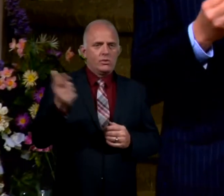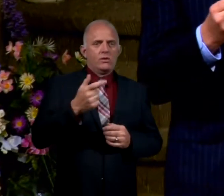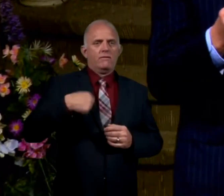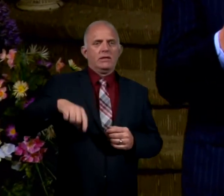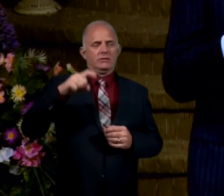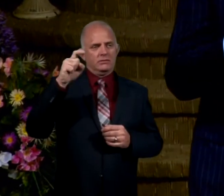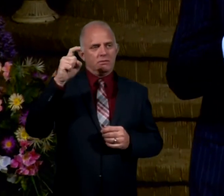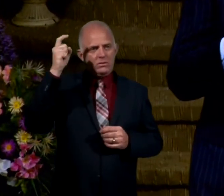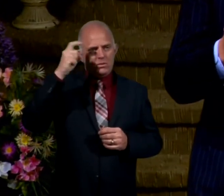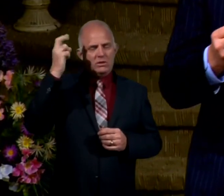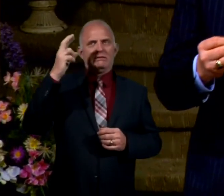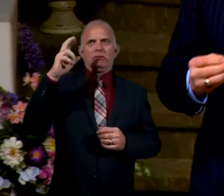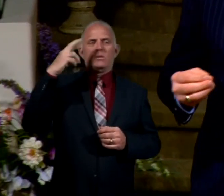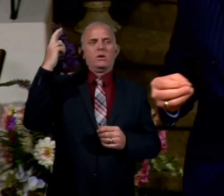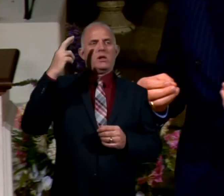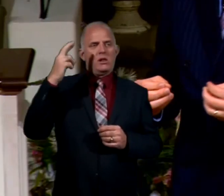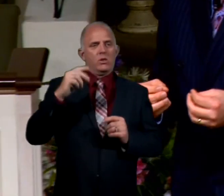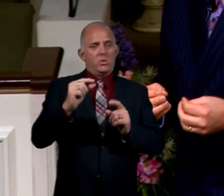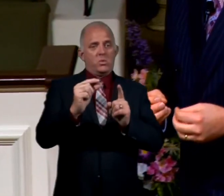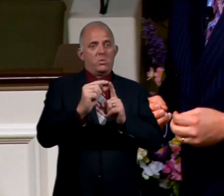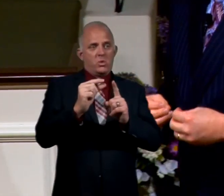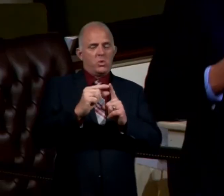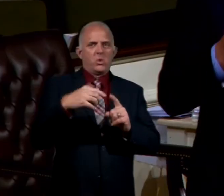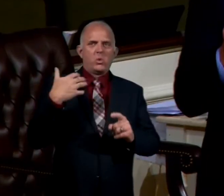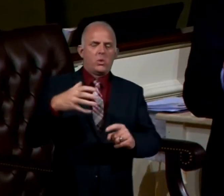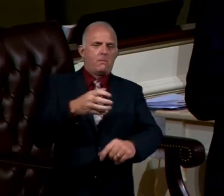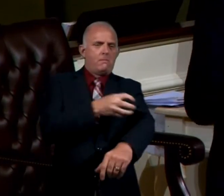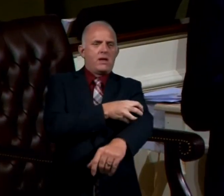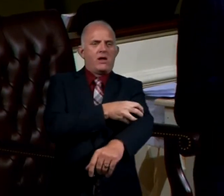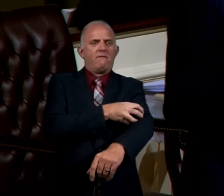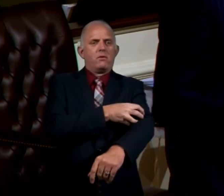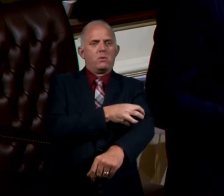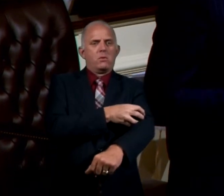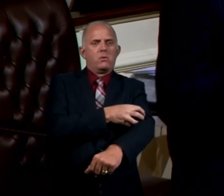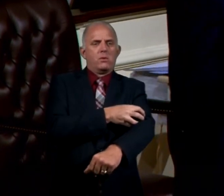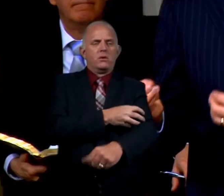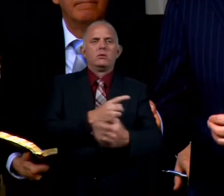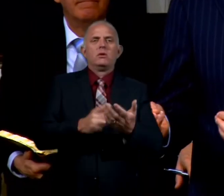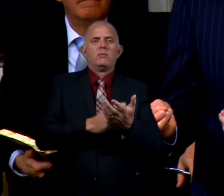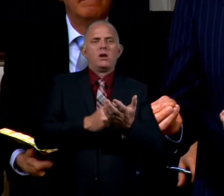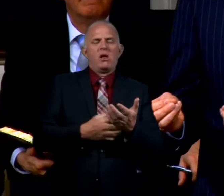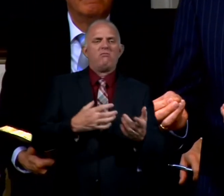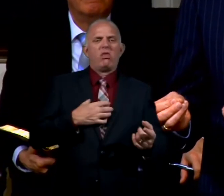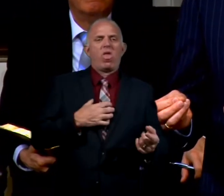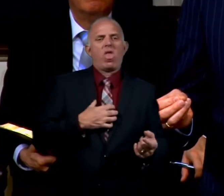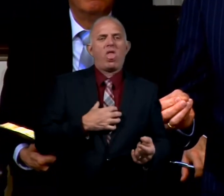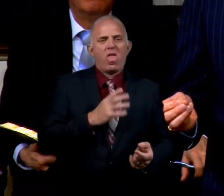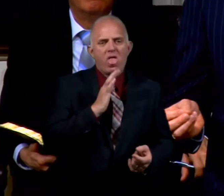of words. Oftentimes, girls, when you don't get what you nag for, you get what you praise for.